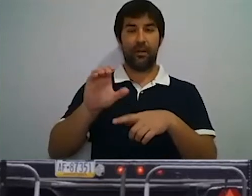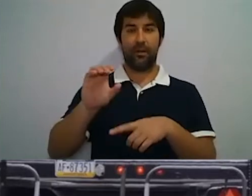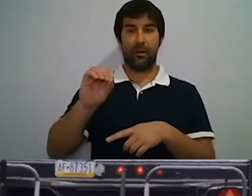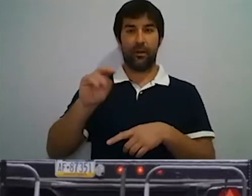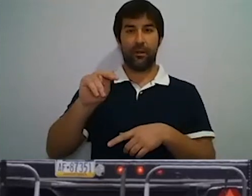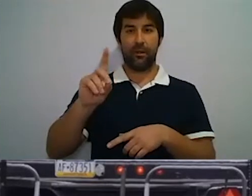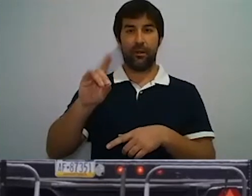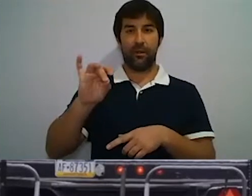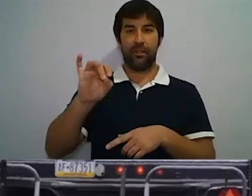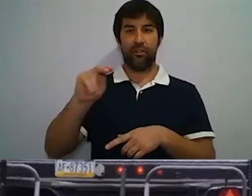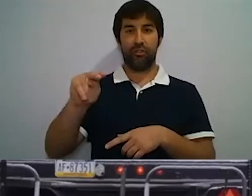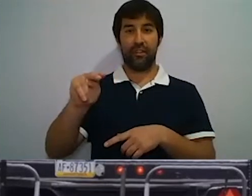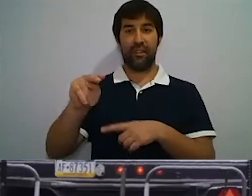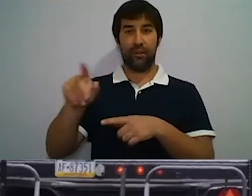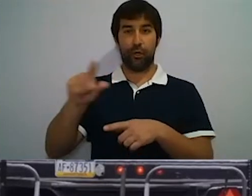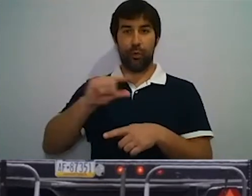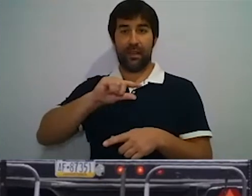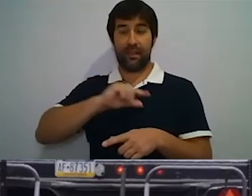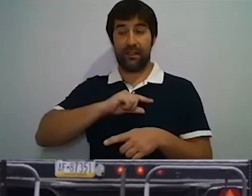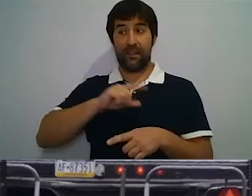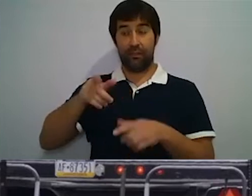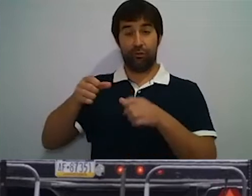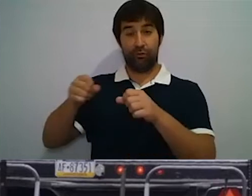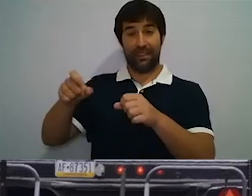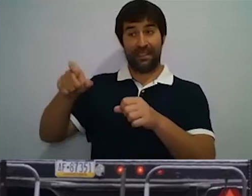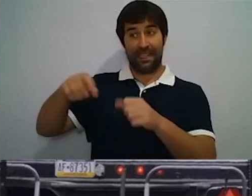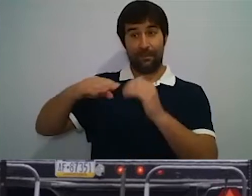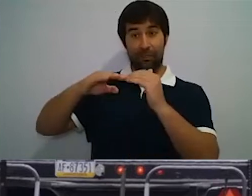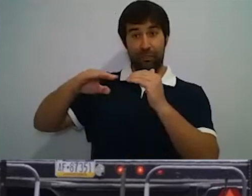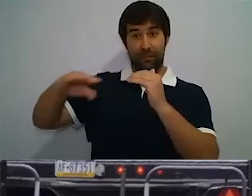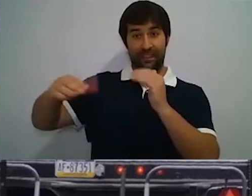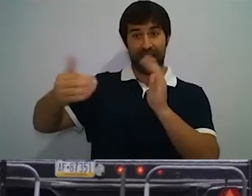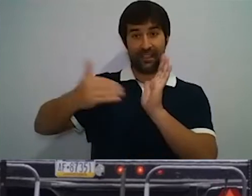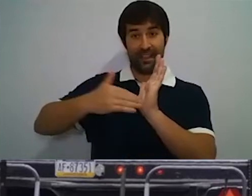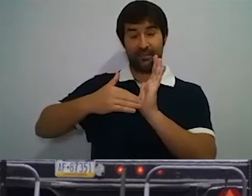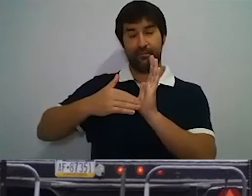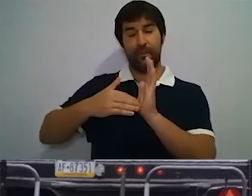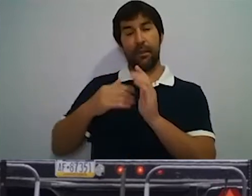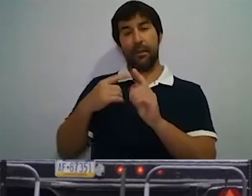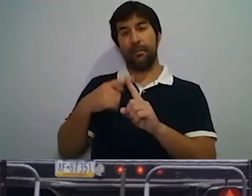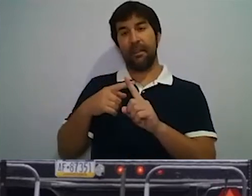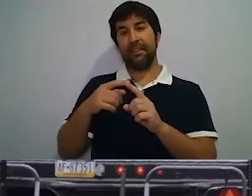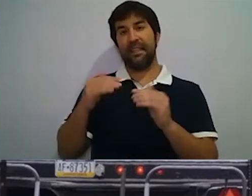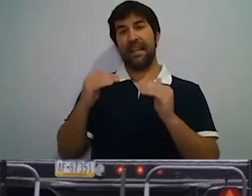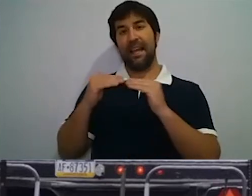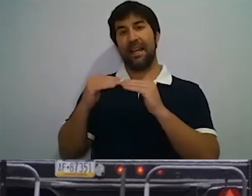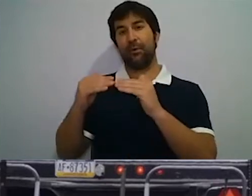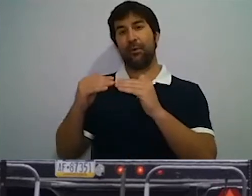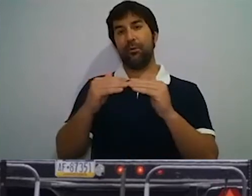So thinking about, of those 120 that we're responsible for, of the great many that require certain investments in